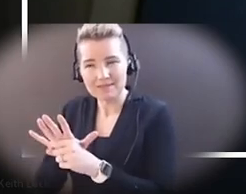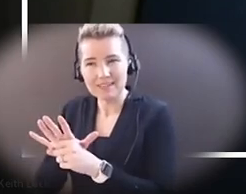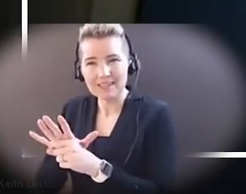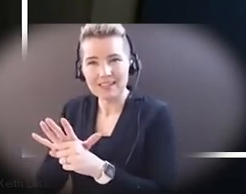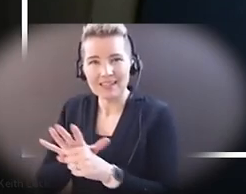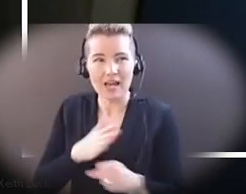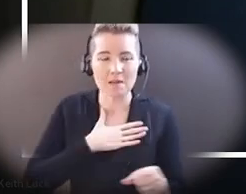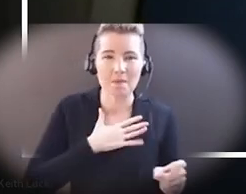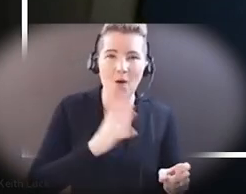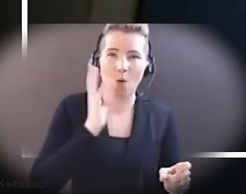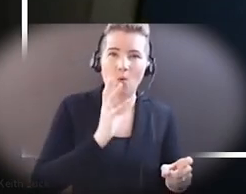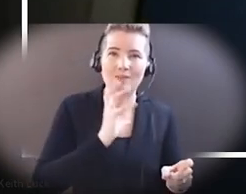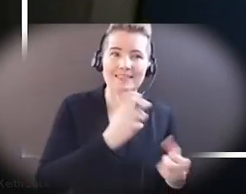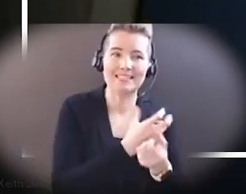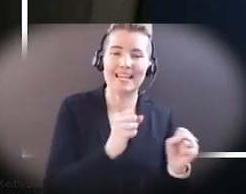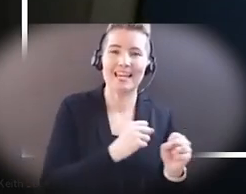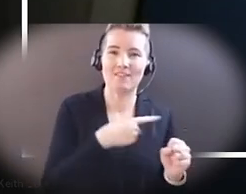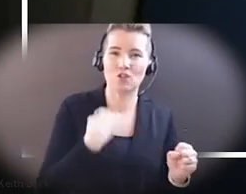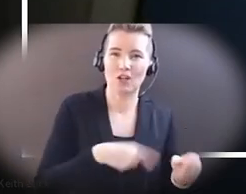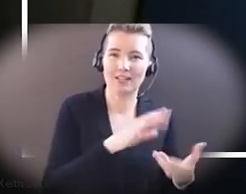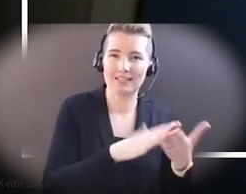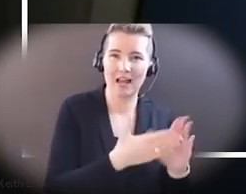different.